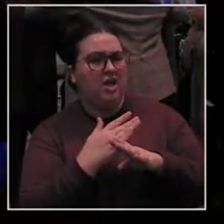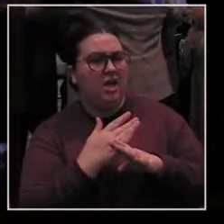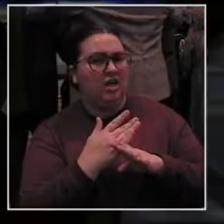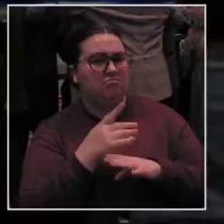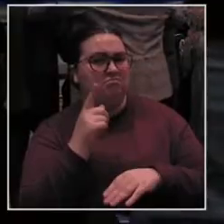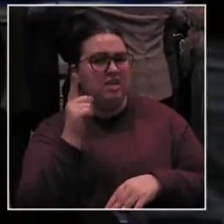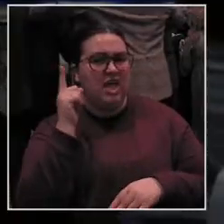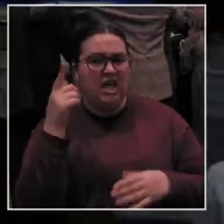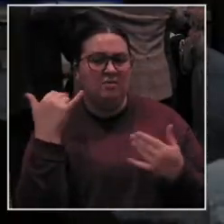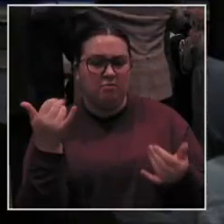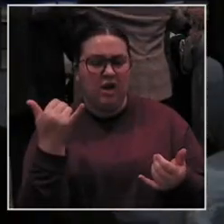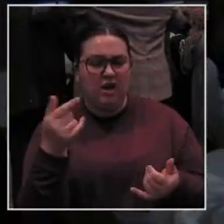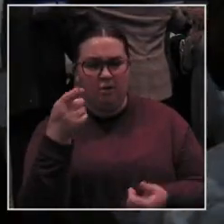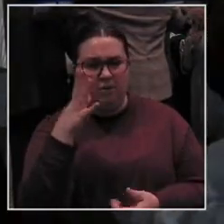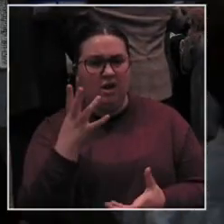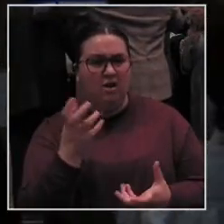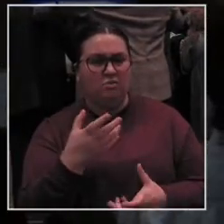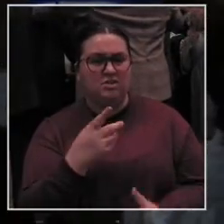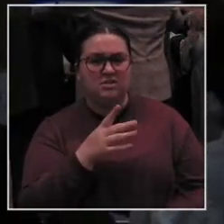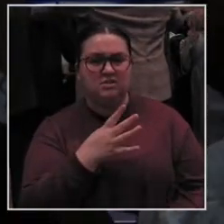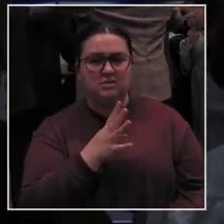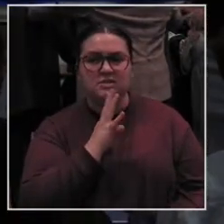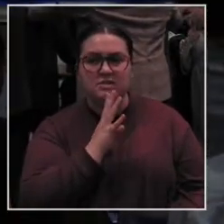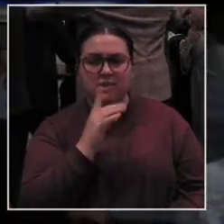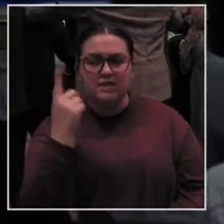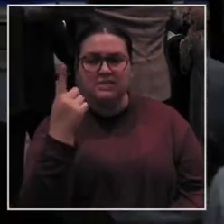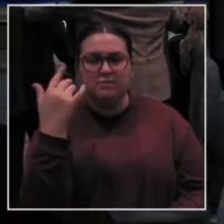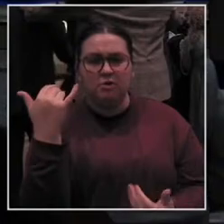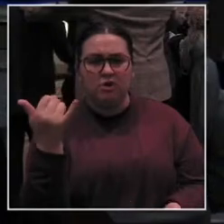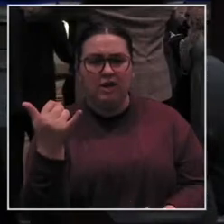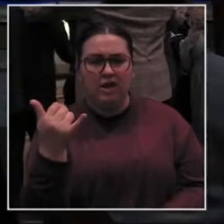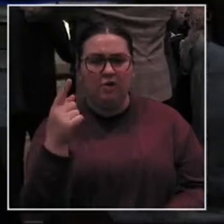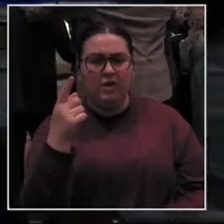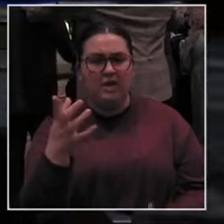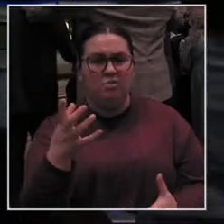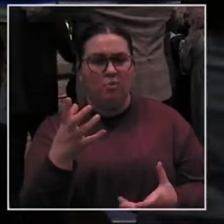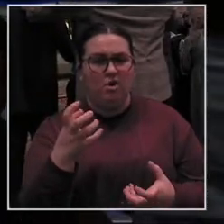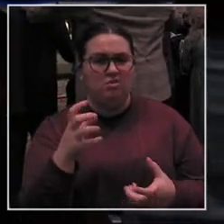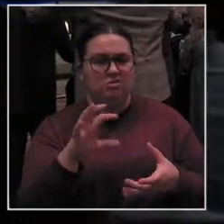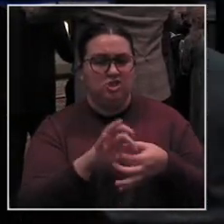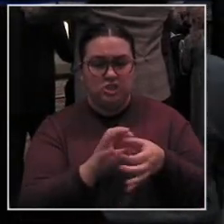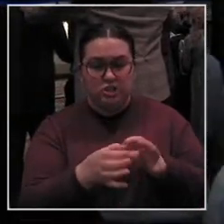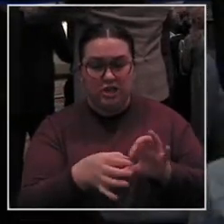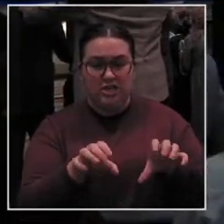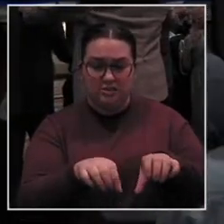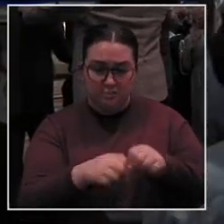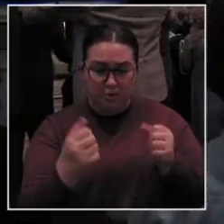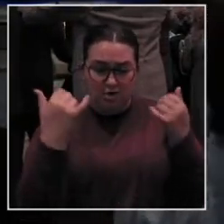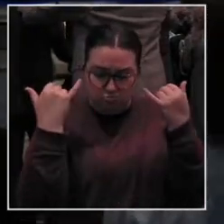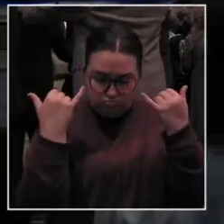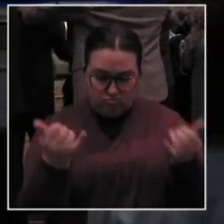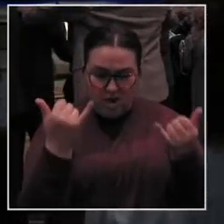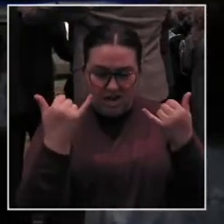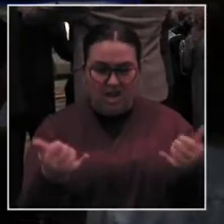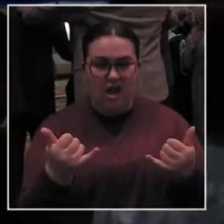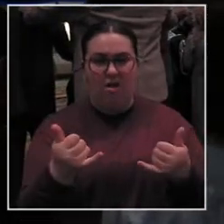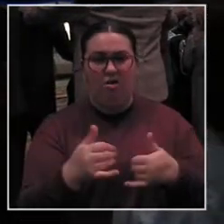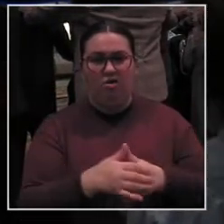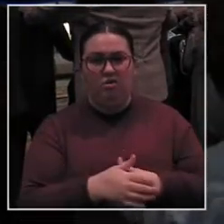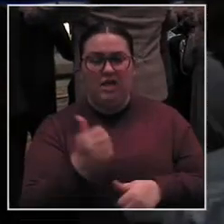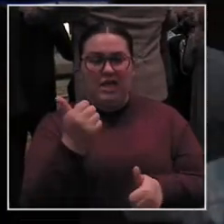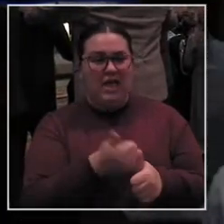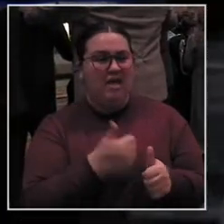wanting to speak to somebody right now. He's wanting some chains to break right now in this place.